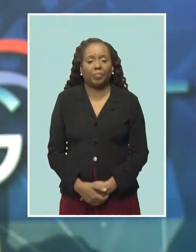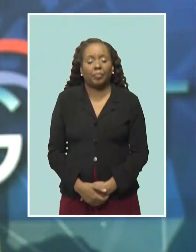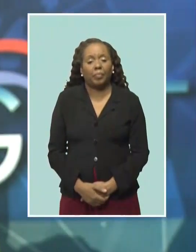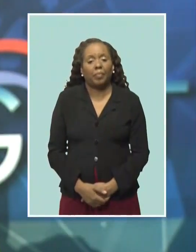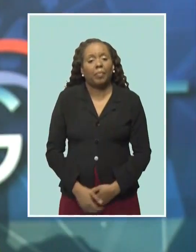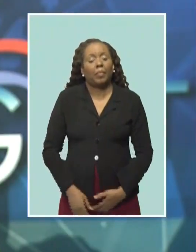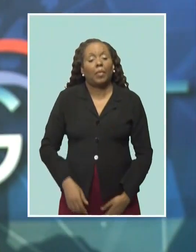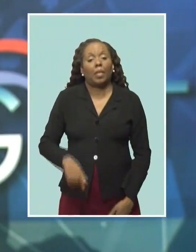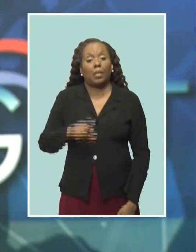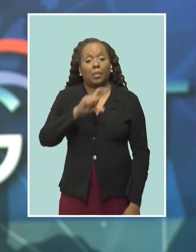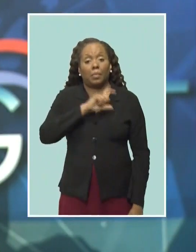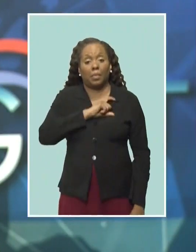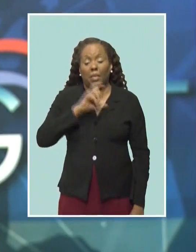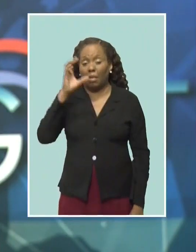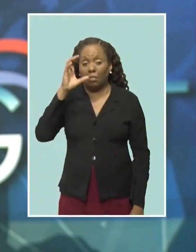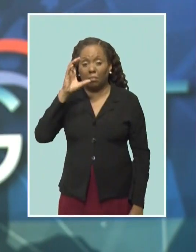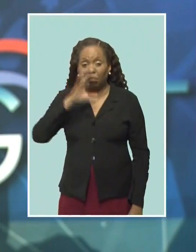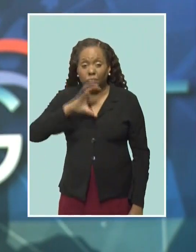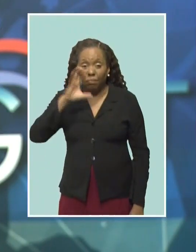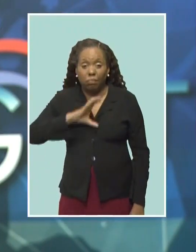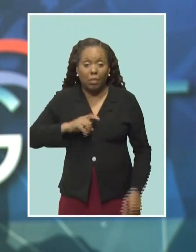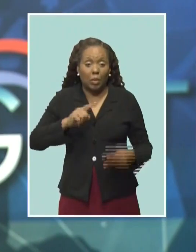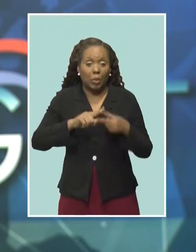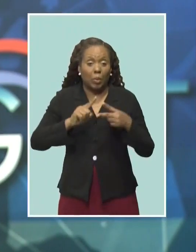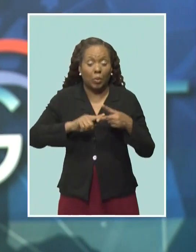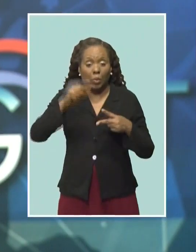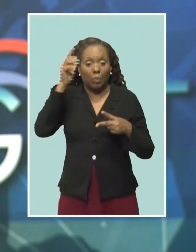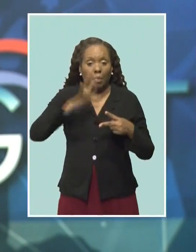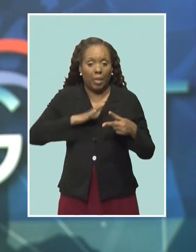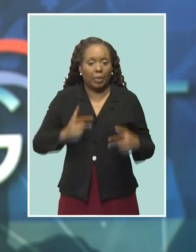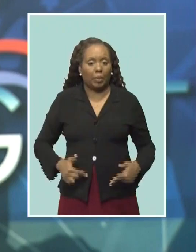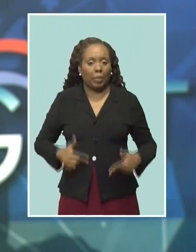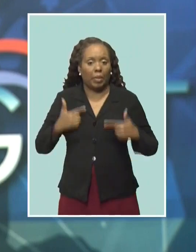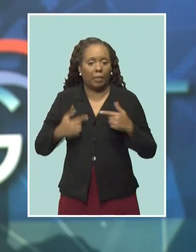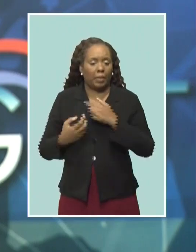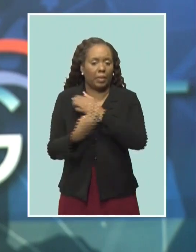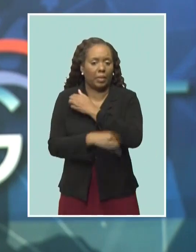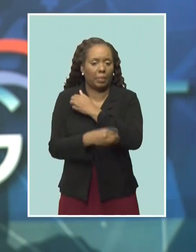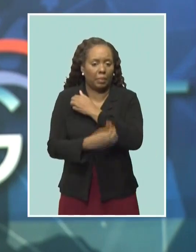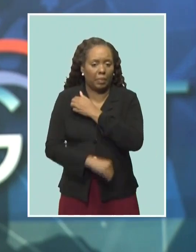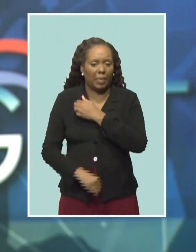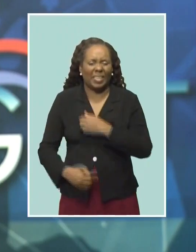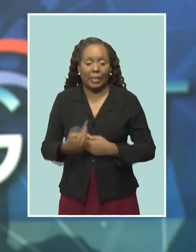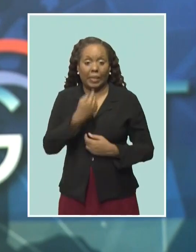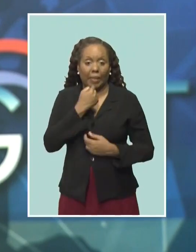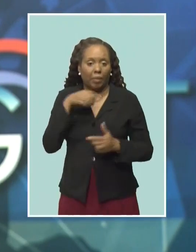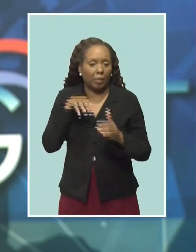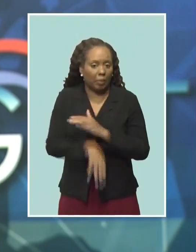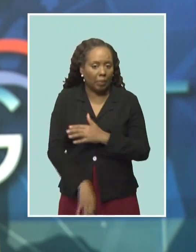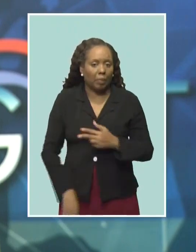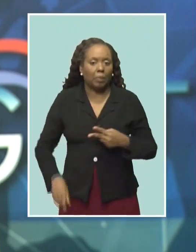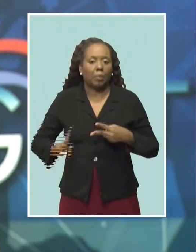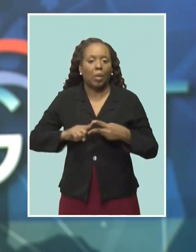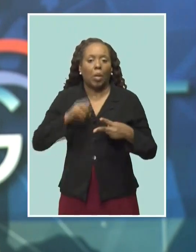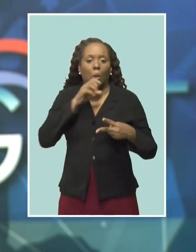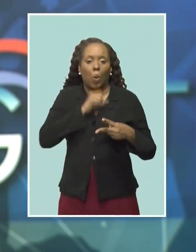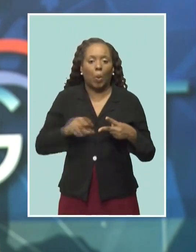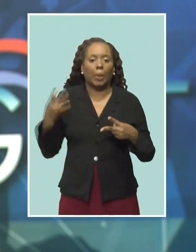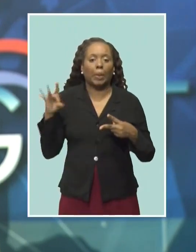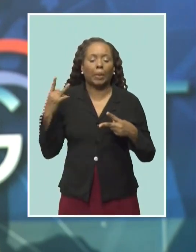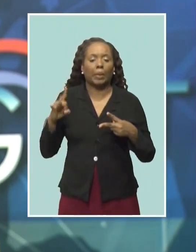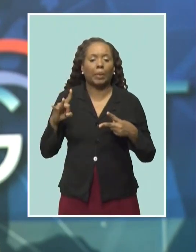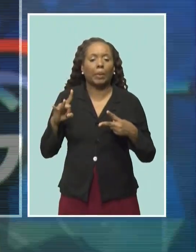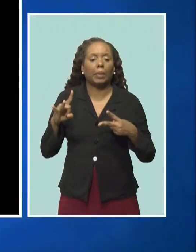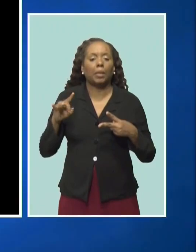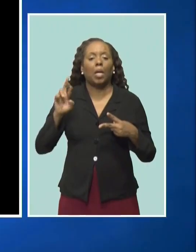are seeking the public's assistance in locating two St. Michael men wanted in connection with serious criminal matters. They're